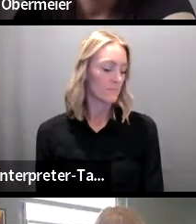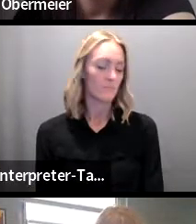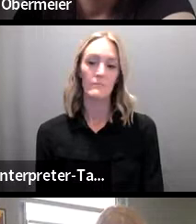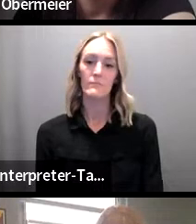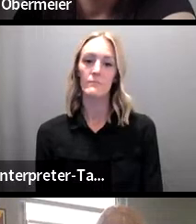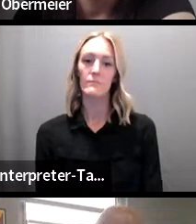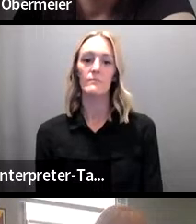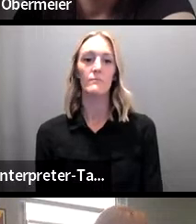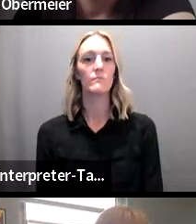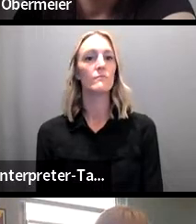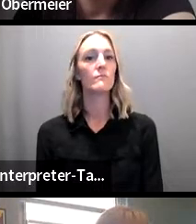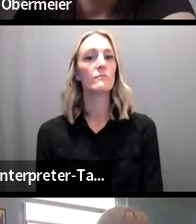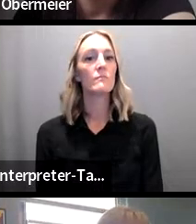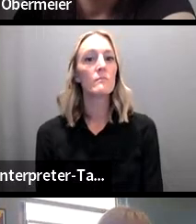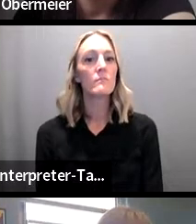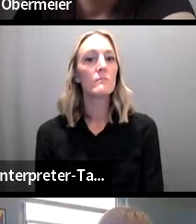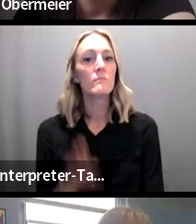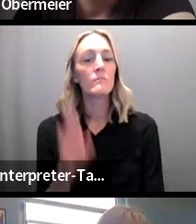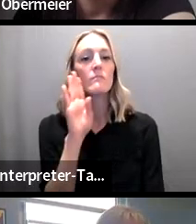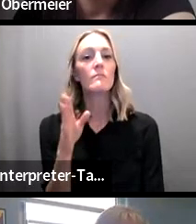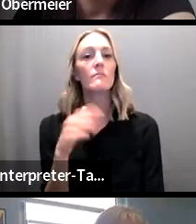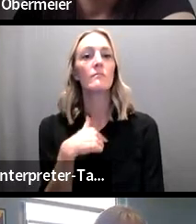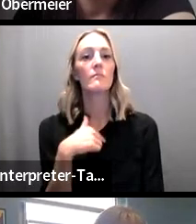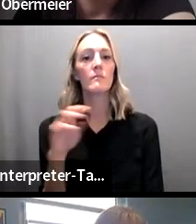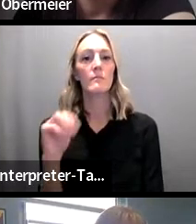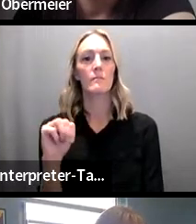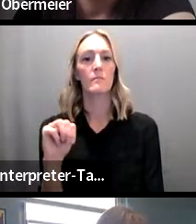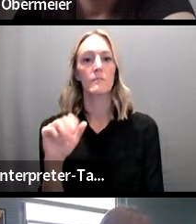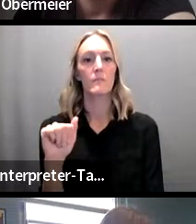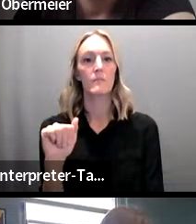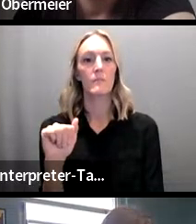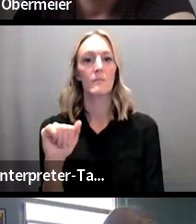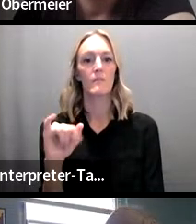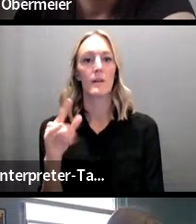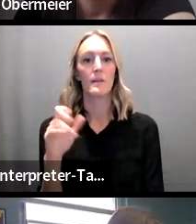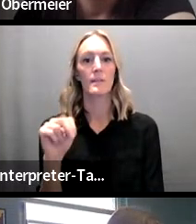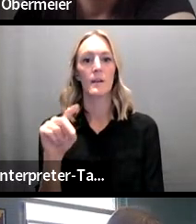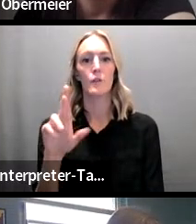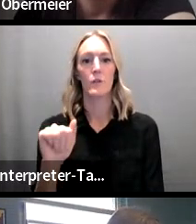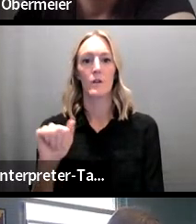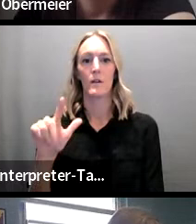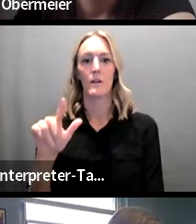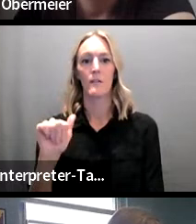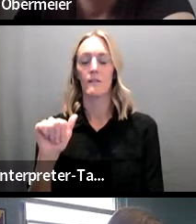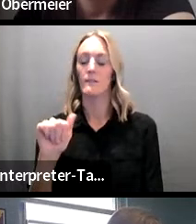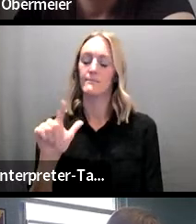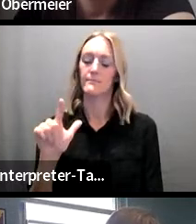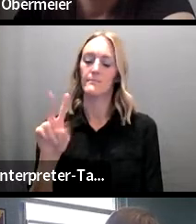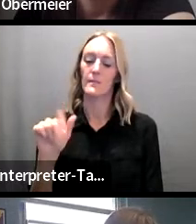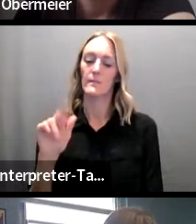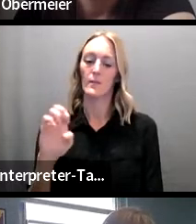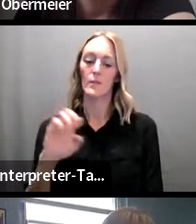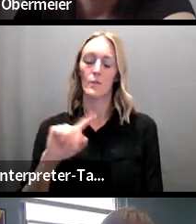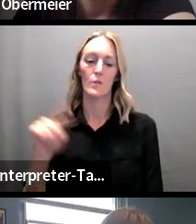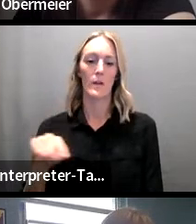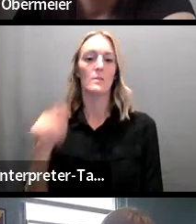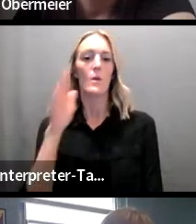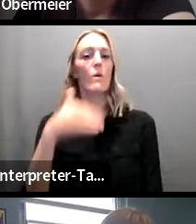Hi, this is Marixandra Alvarez. We're having a September 30th event here at Hispanic Heritage Month in